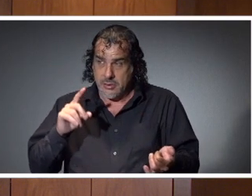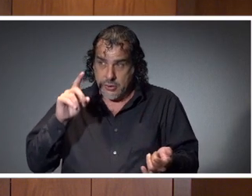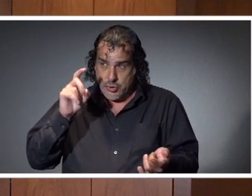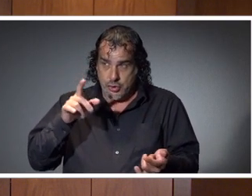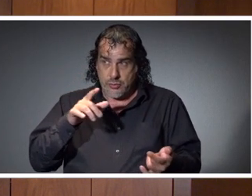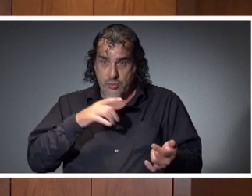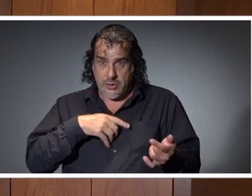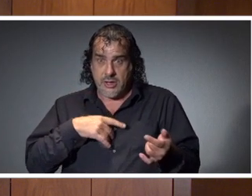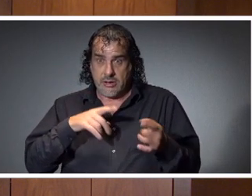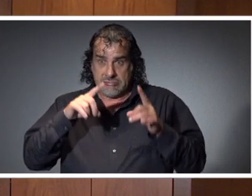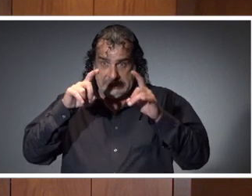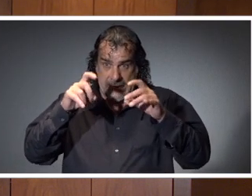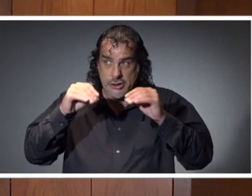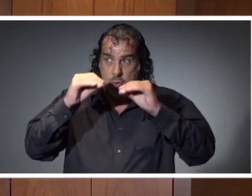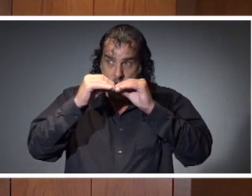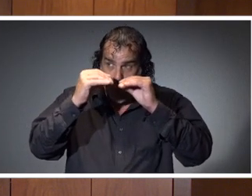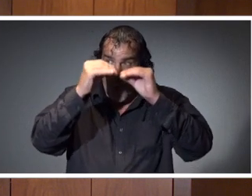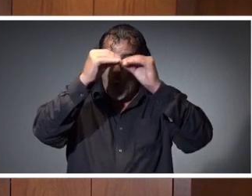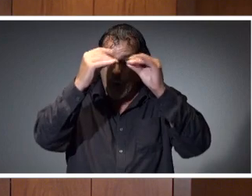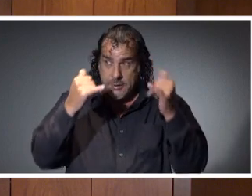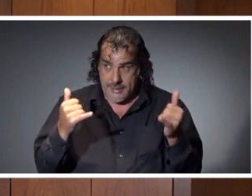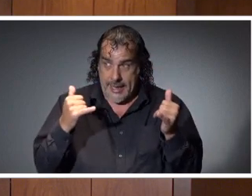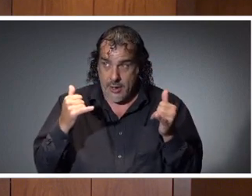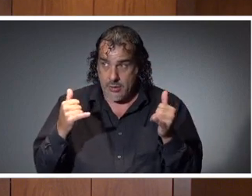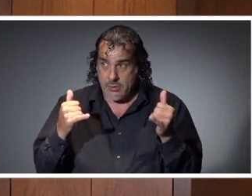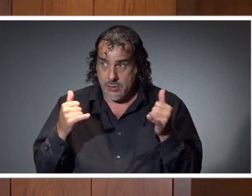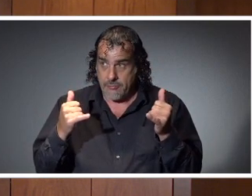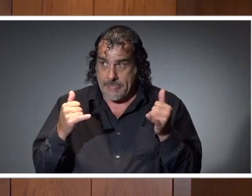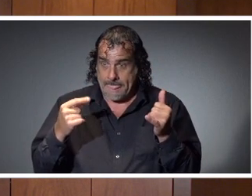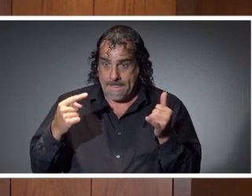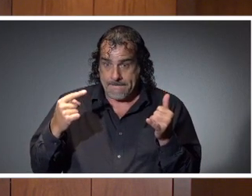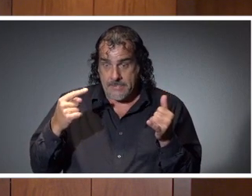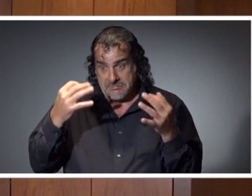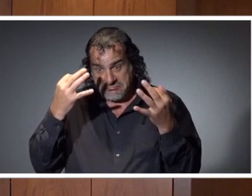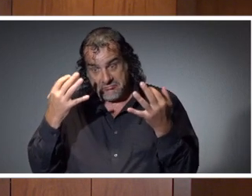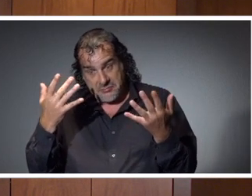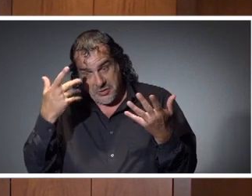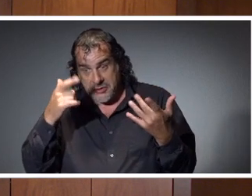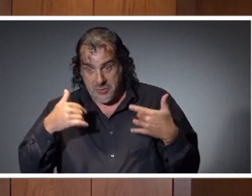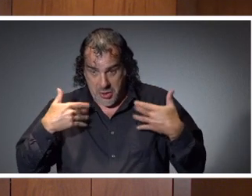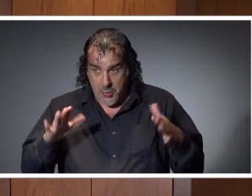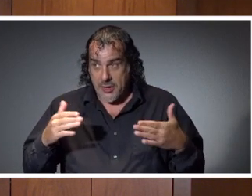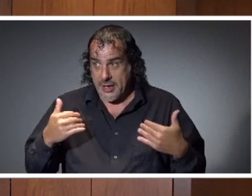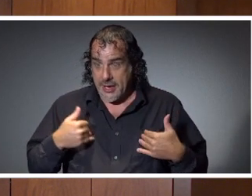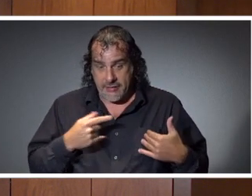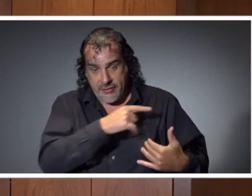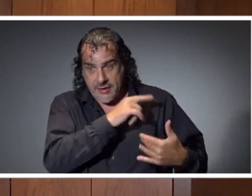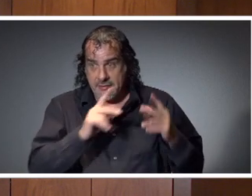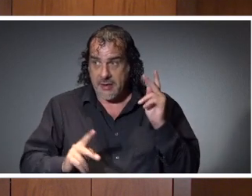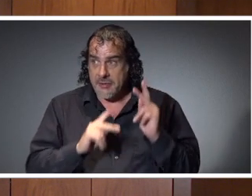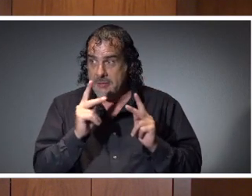beefing up testing at this moment, considering we have all of these people coming from out of state into